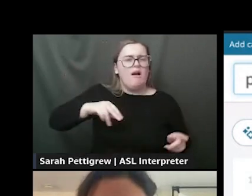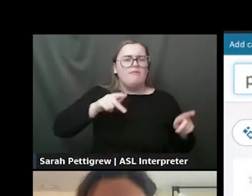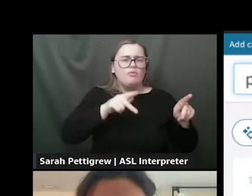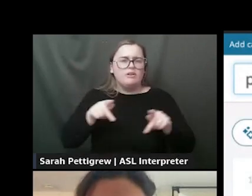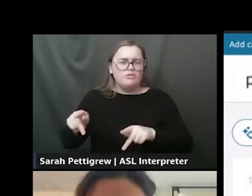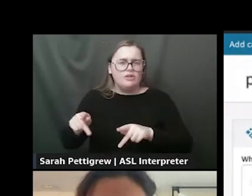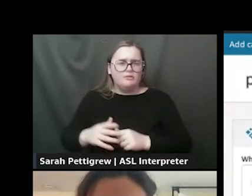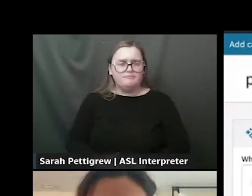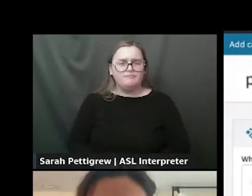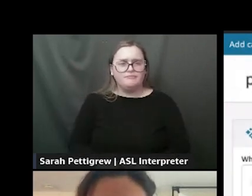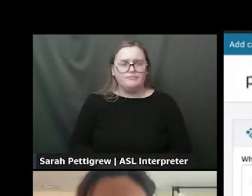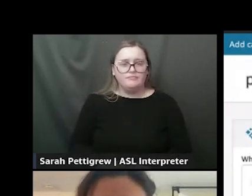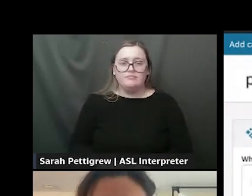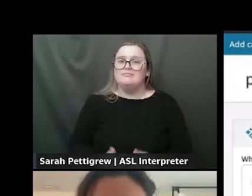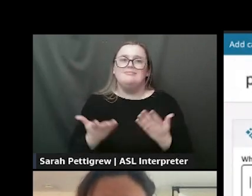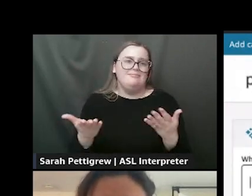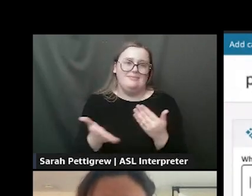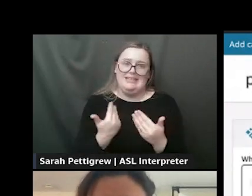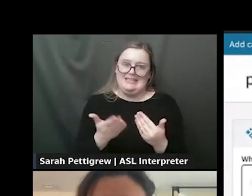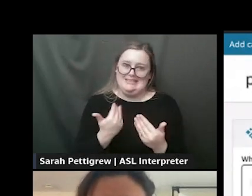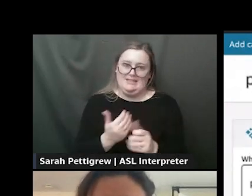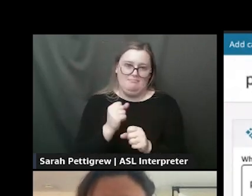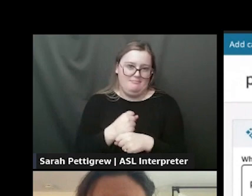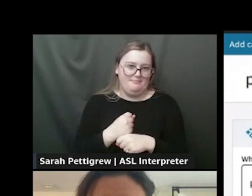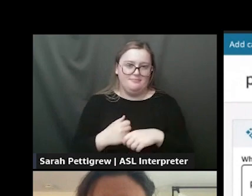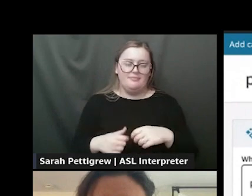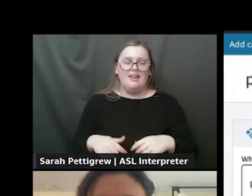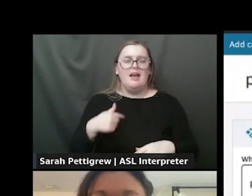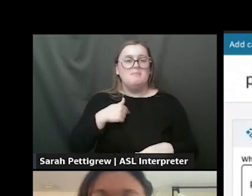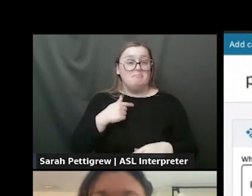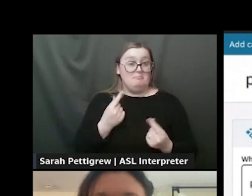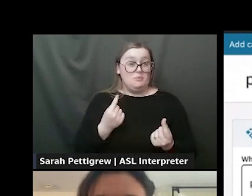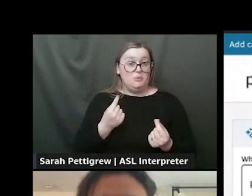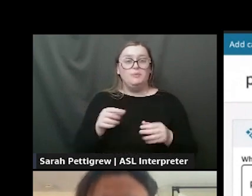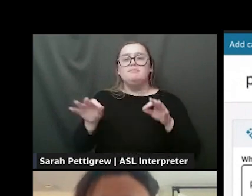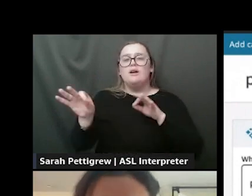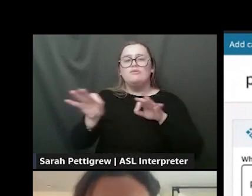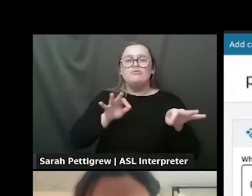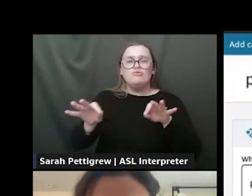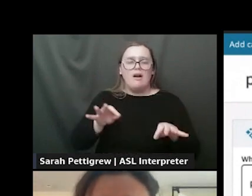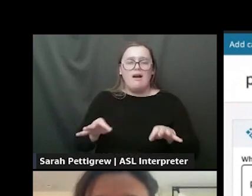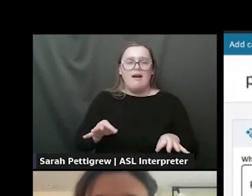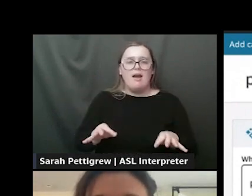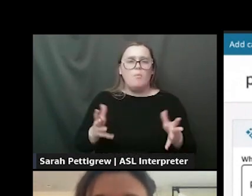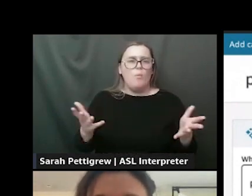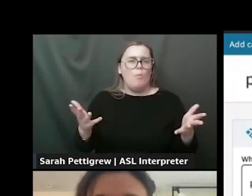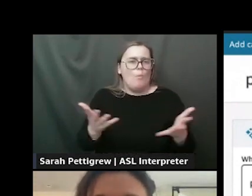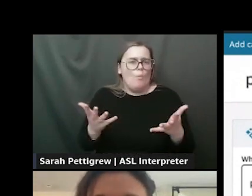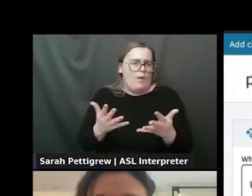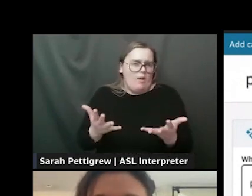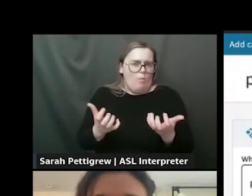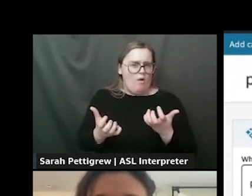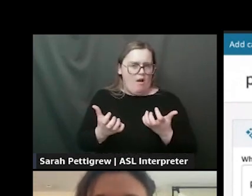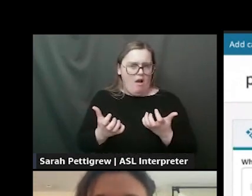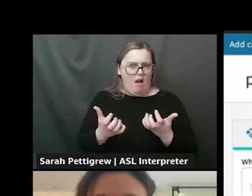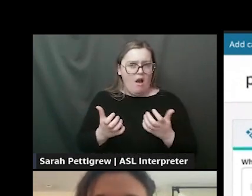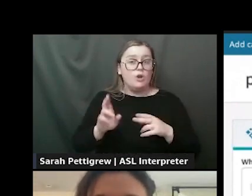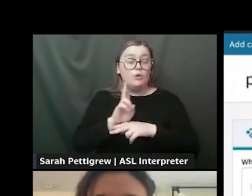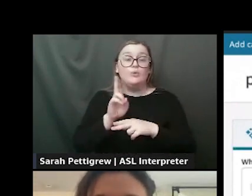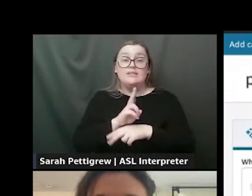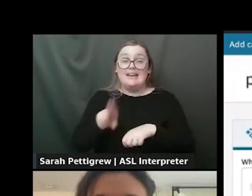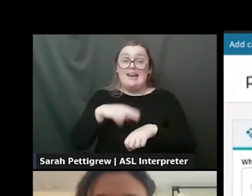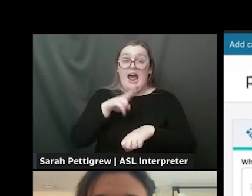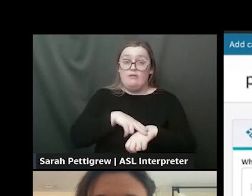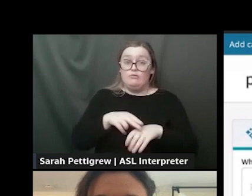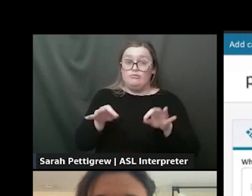Now this is super easy to create. I just describe what I want to see using natural language. And I just